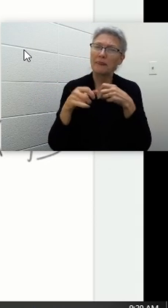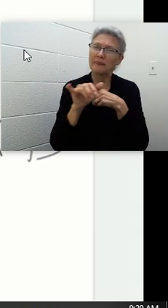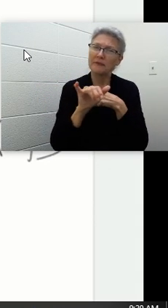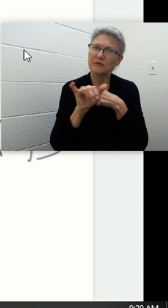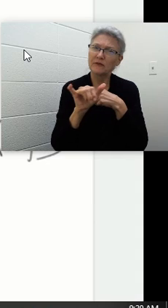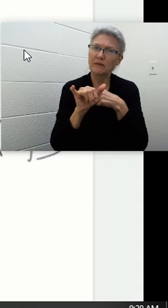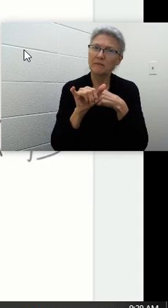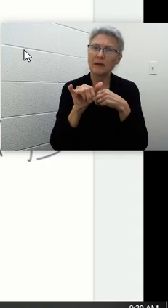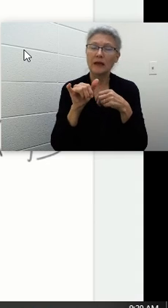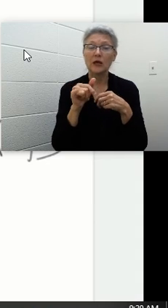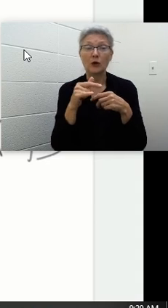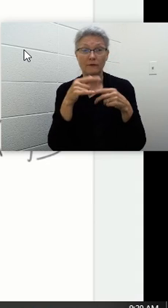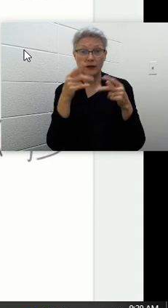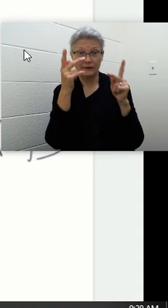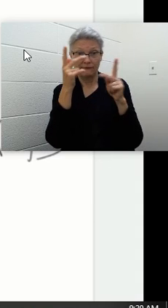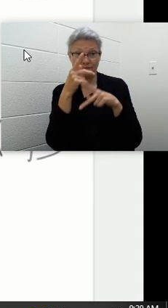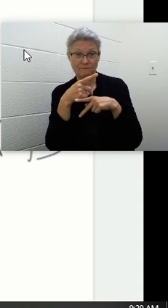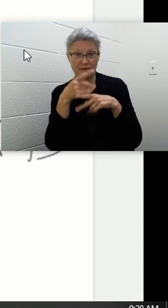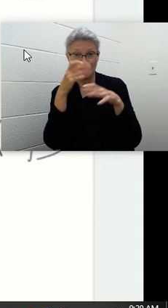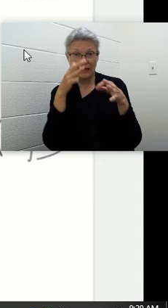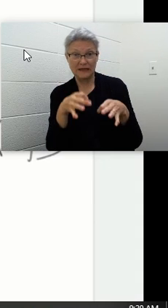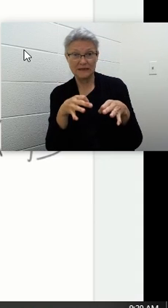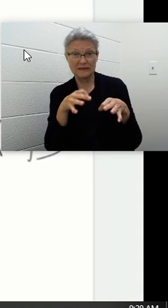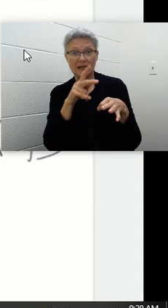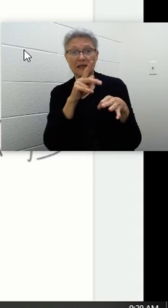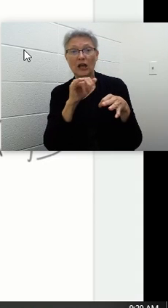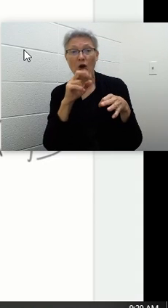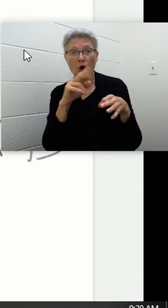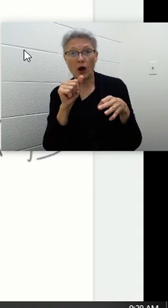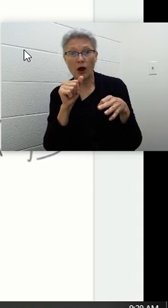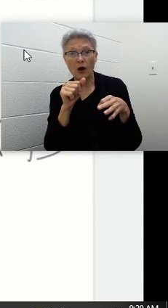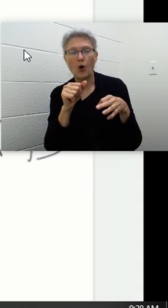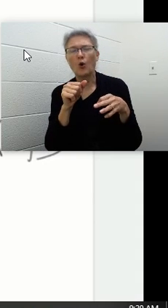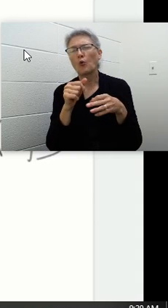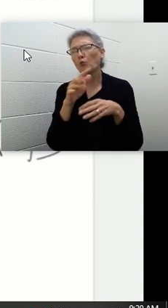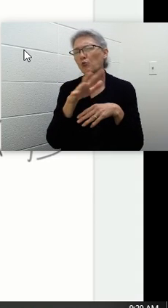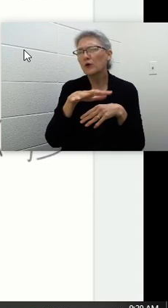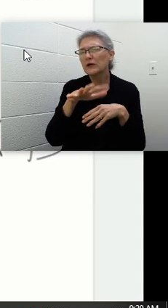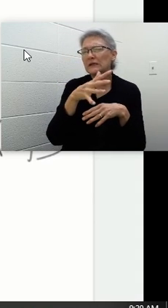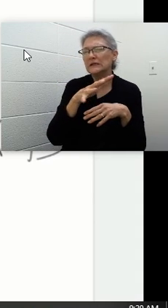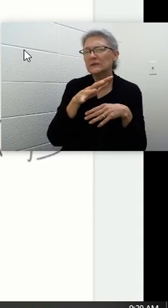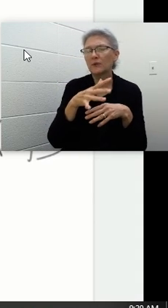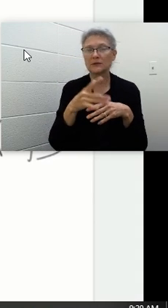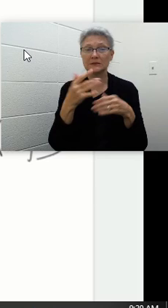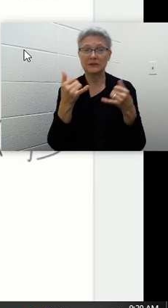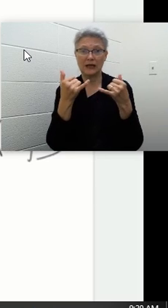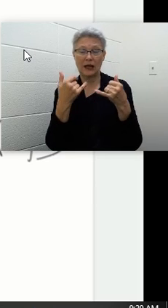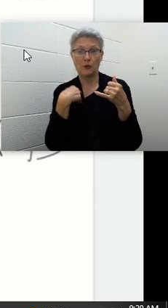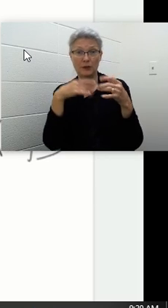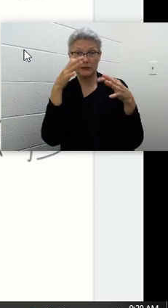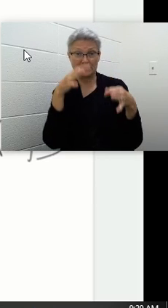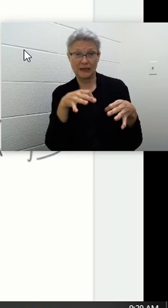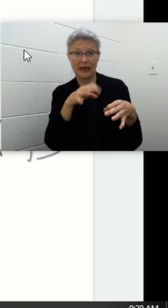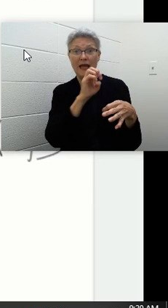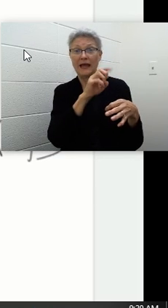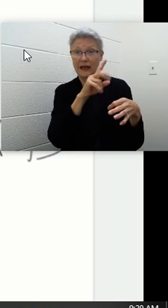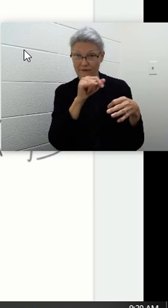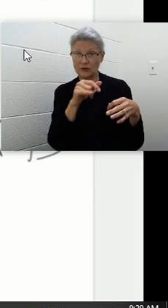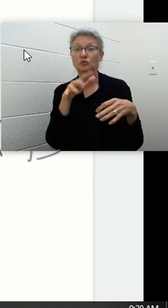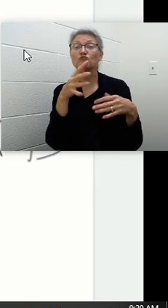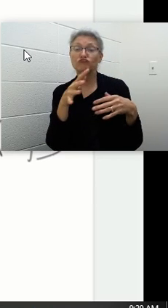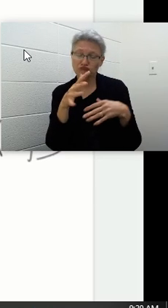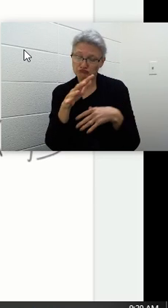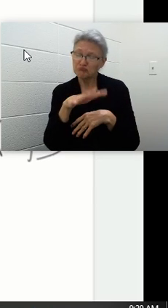reasonable? But you also need to make sure that you can explain why. Today we decided that Eva is reasonable,